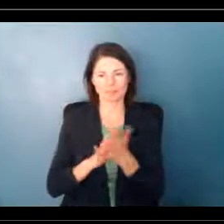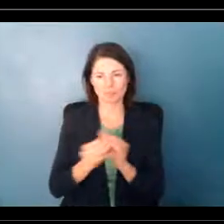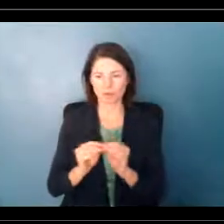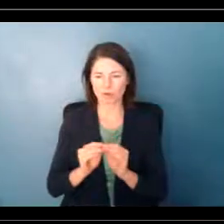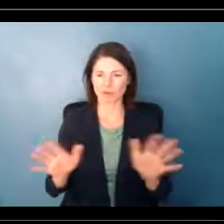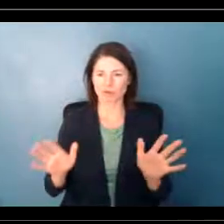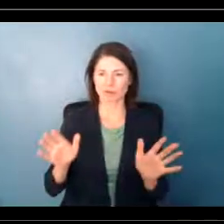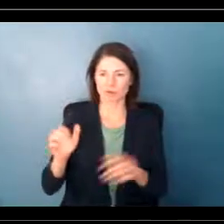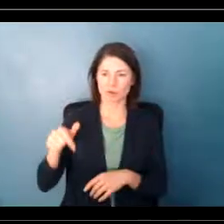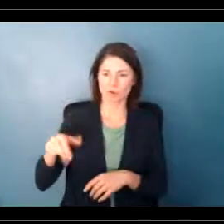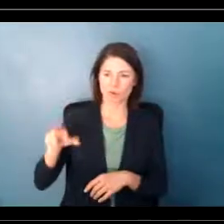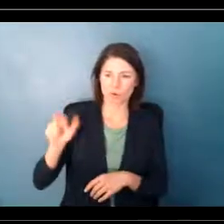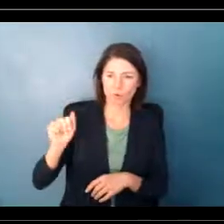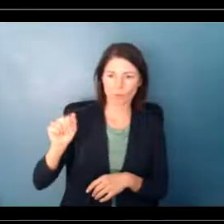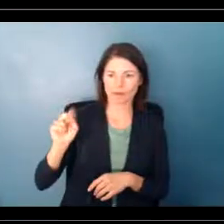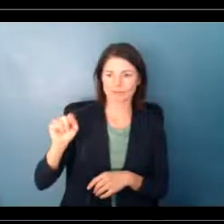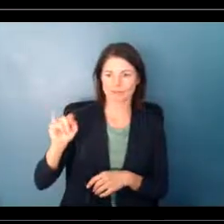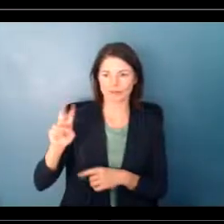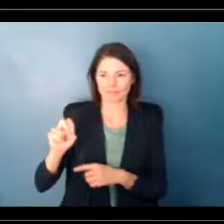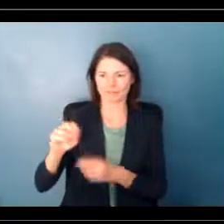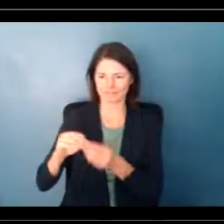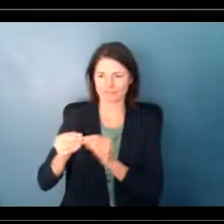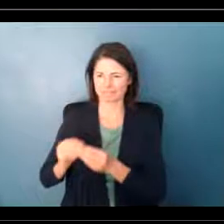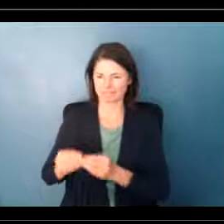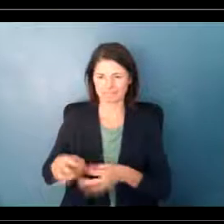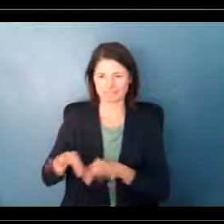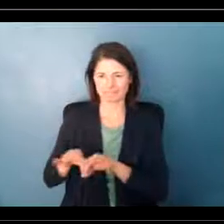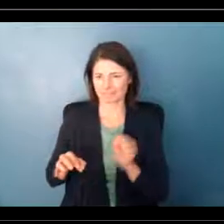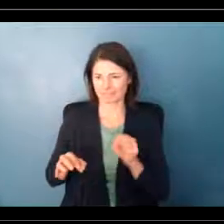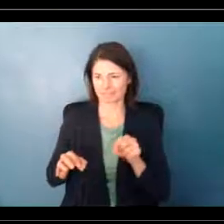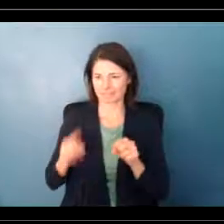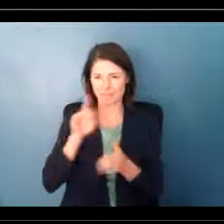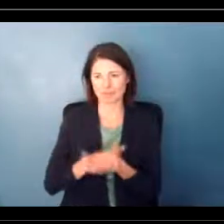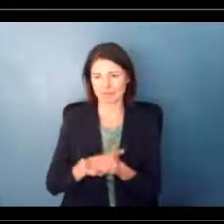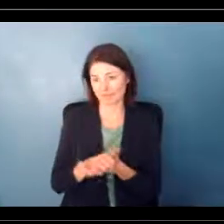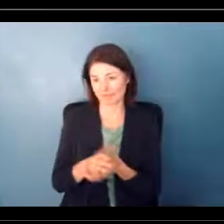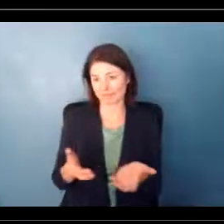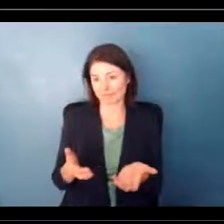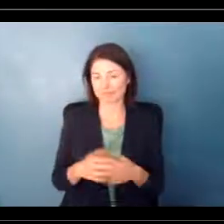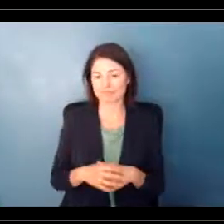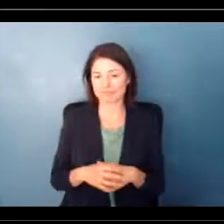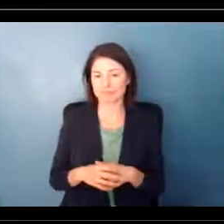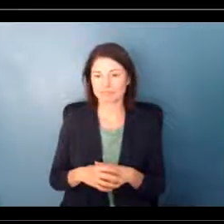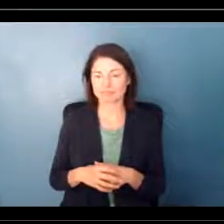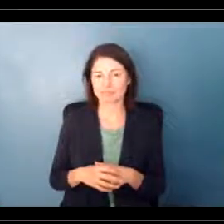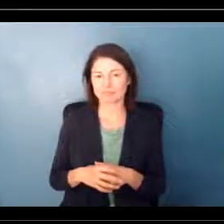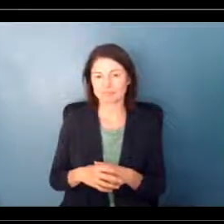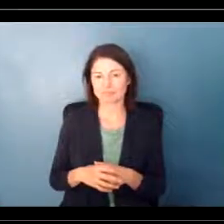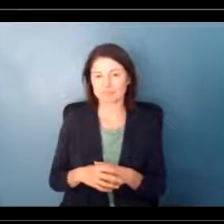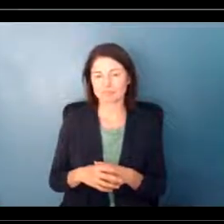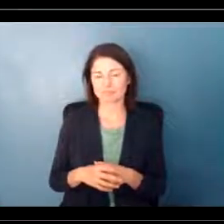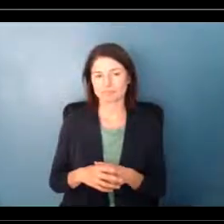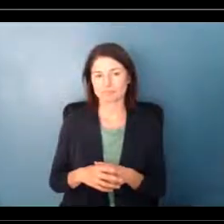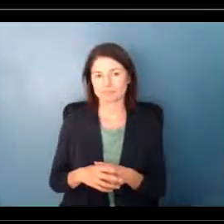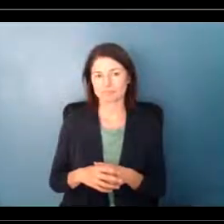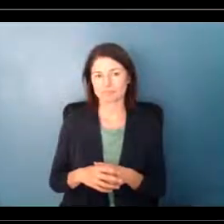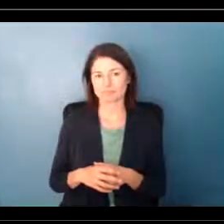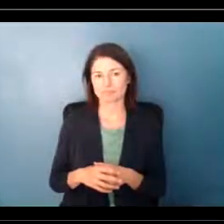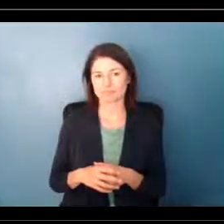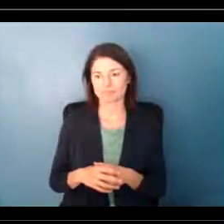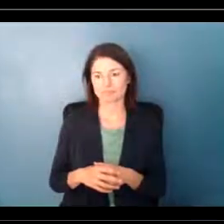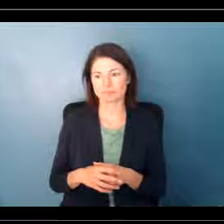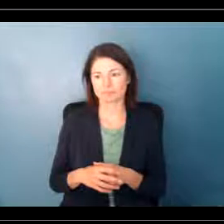quantitative as possible. And I think that this, I'm gonna have to get used to the